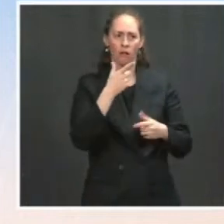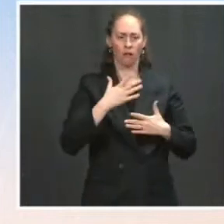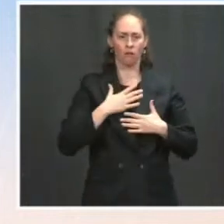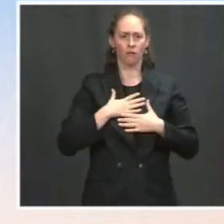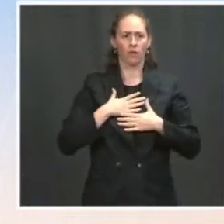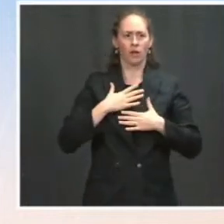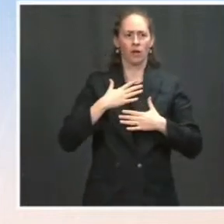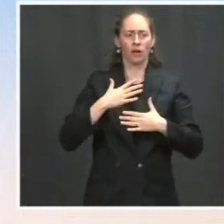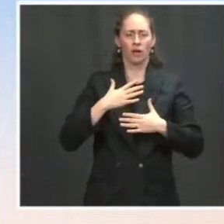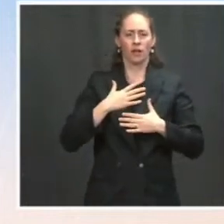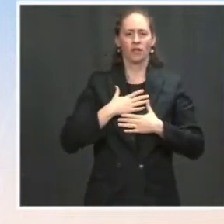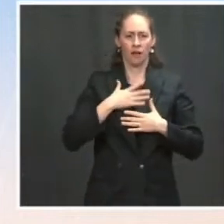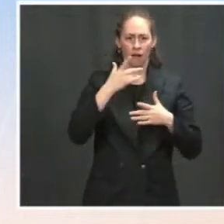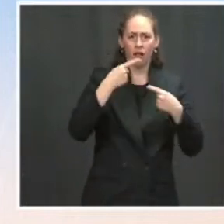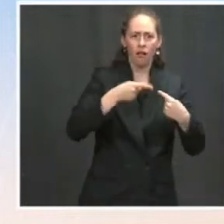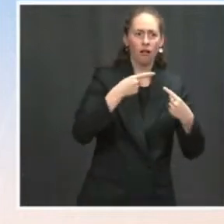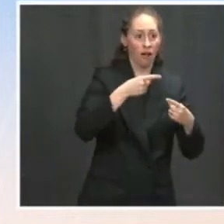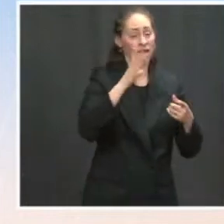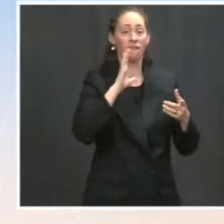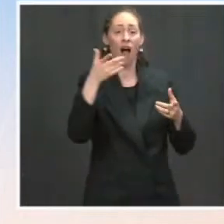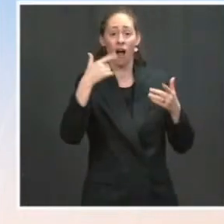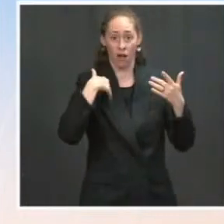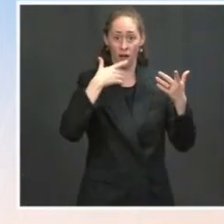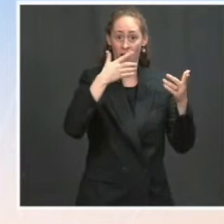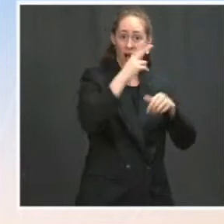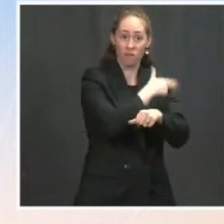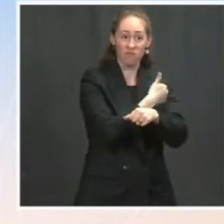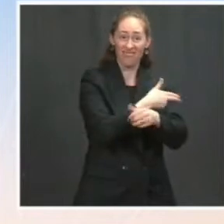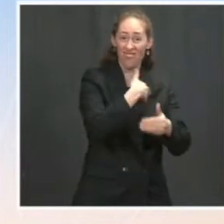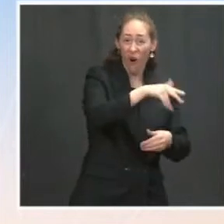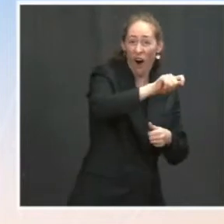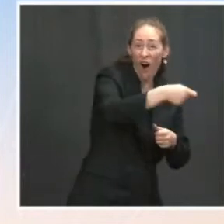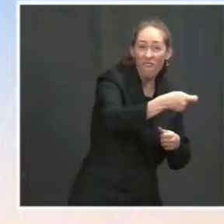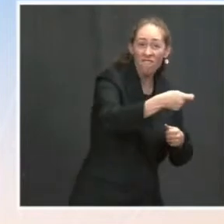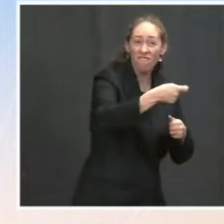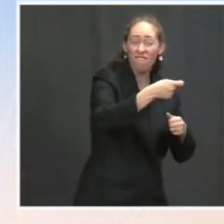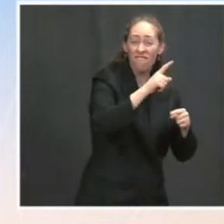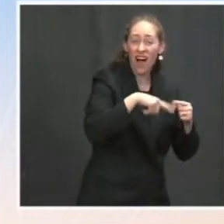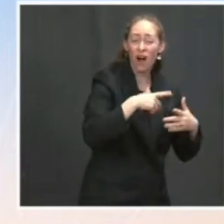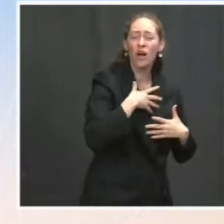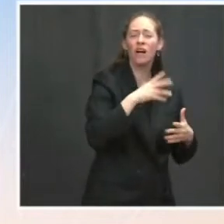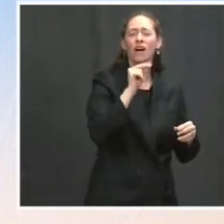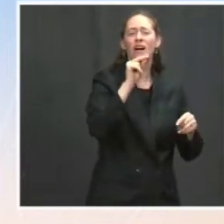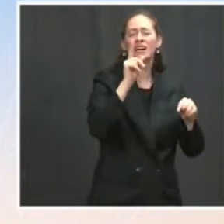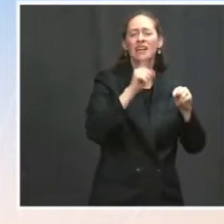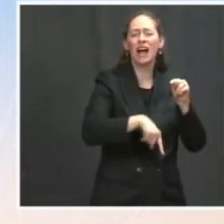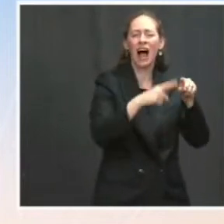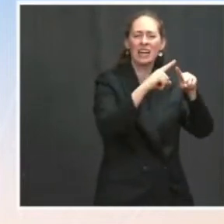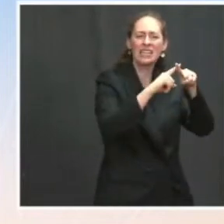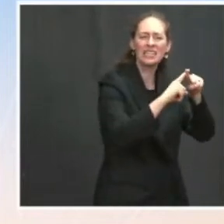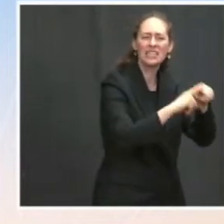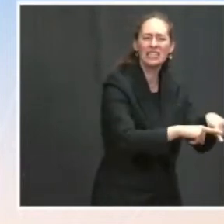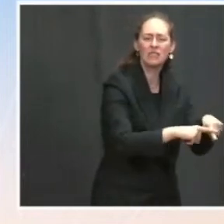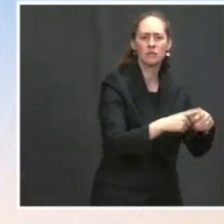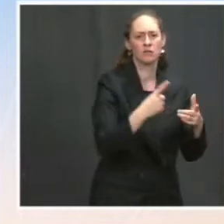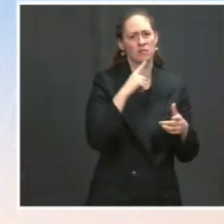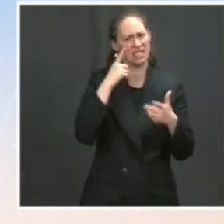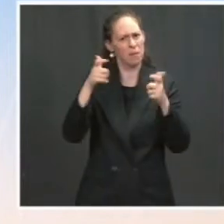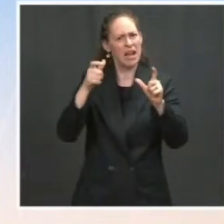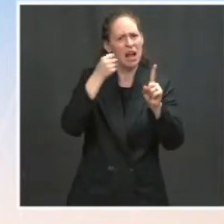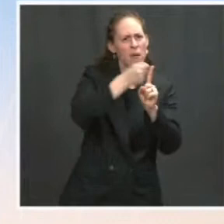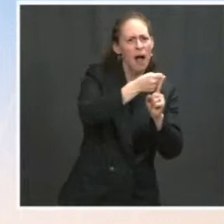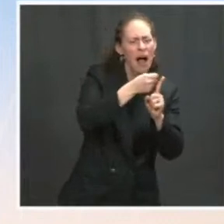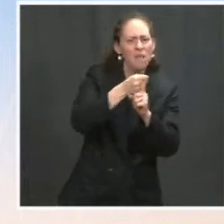in ransomware and the impact it has, both on small and medium businesses, as well as the state and local governments in the United States and around the